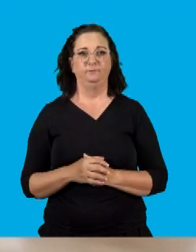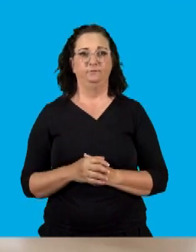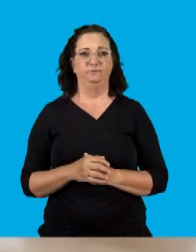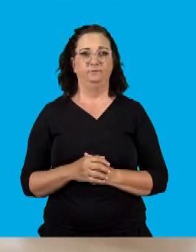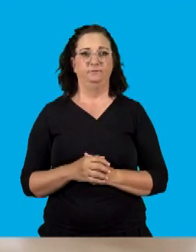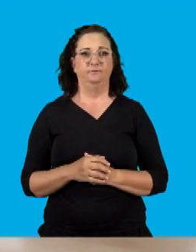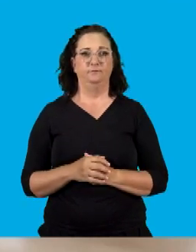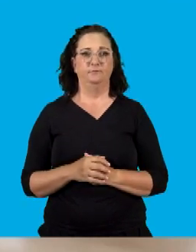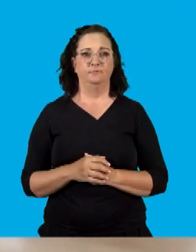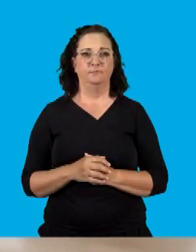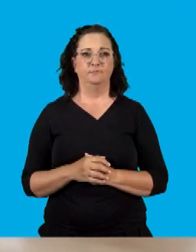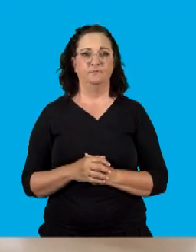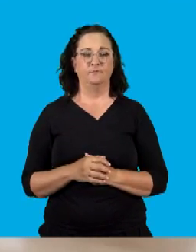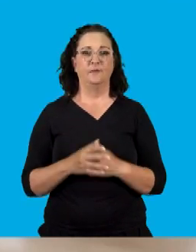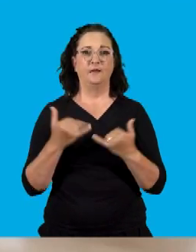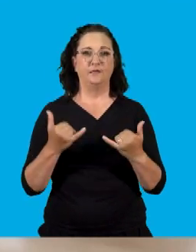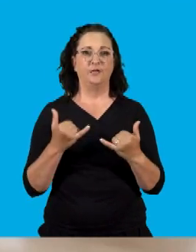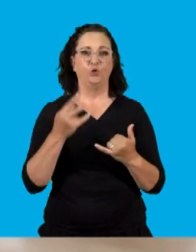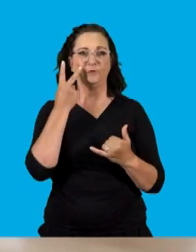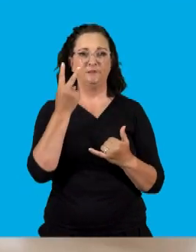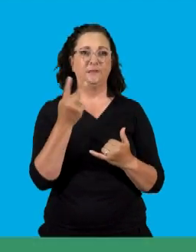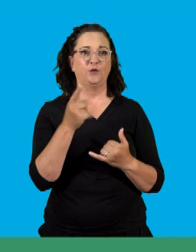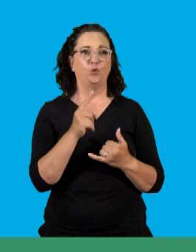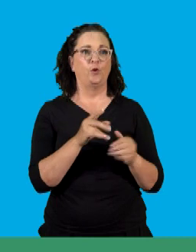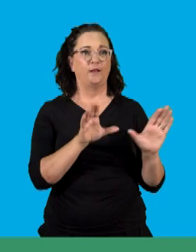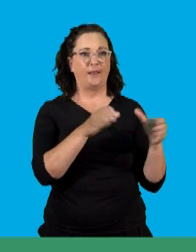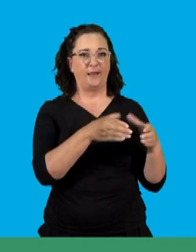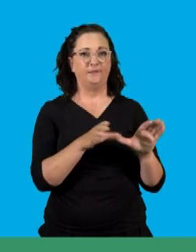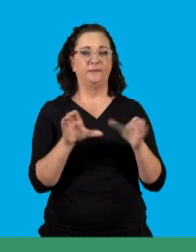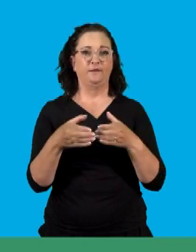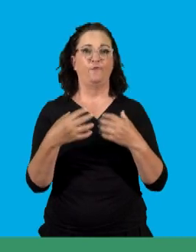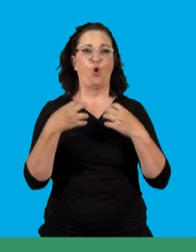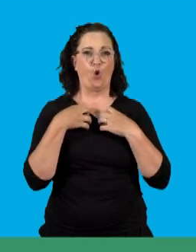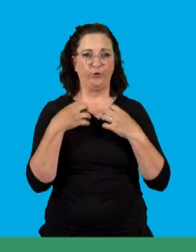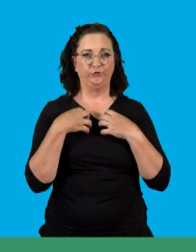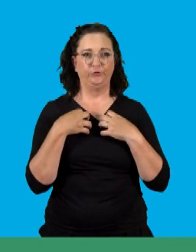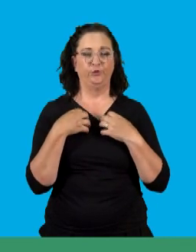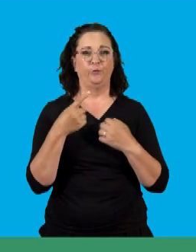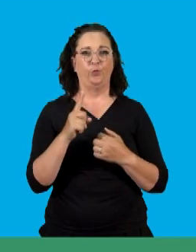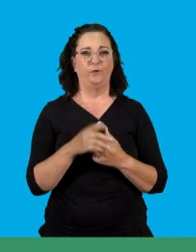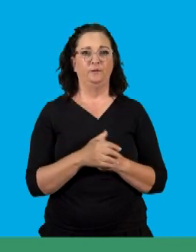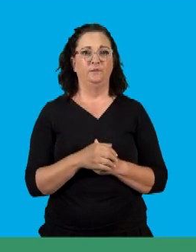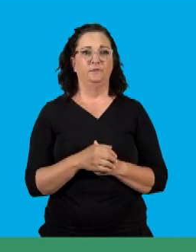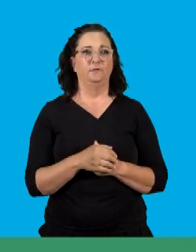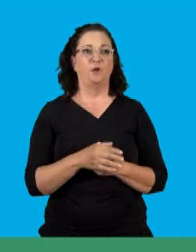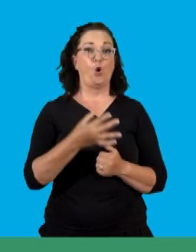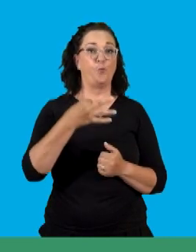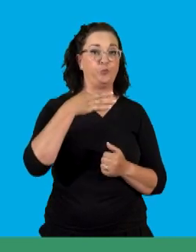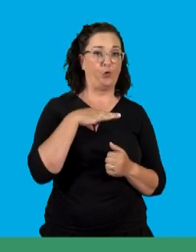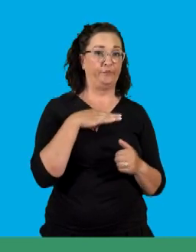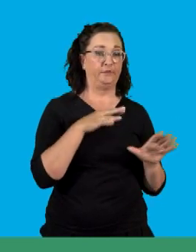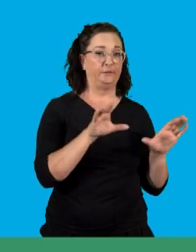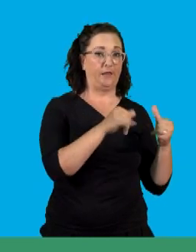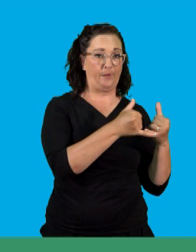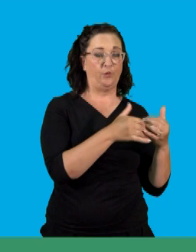move on. Now, we are looking at the classification of forms of ownership. So we'll classify them according to profit